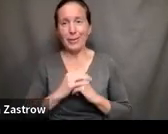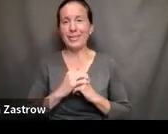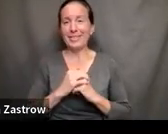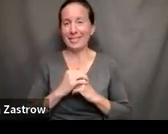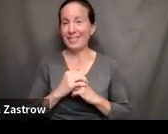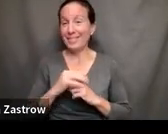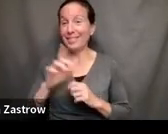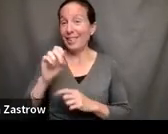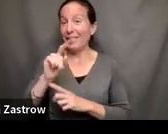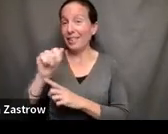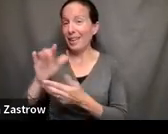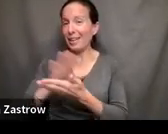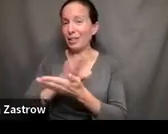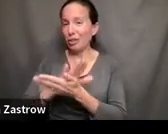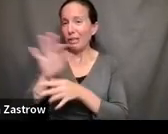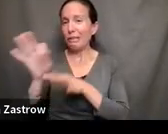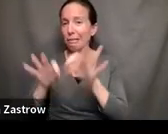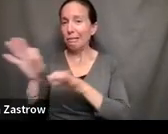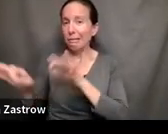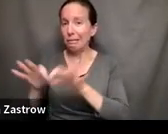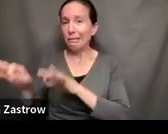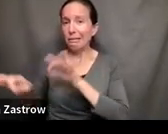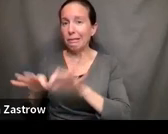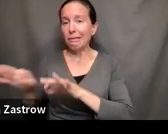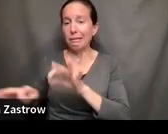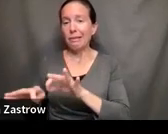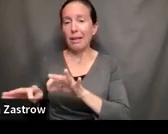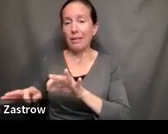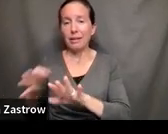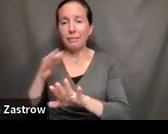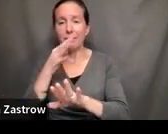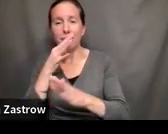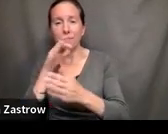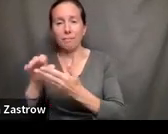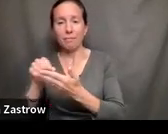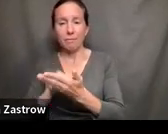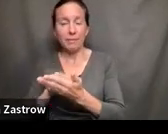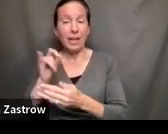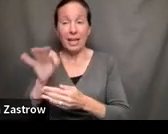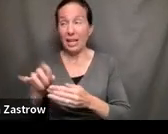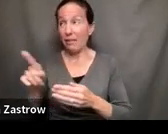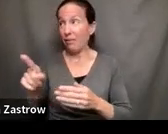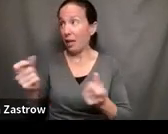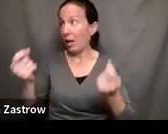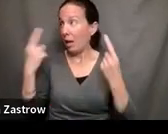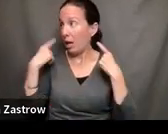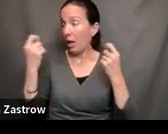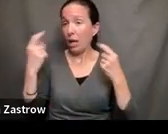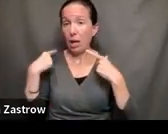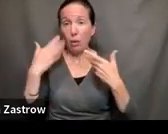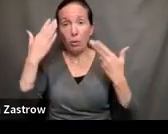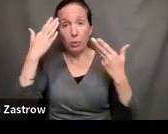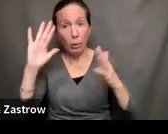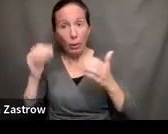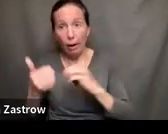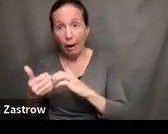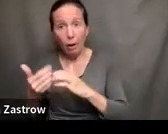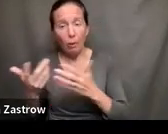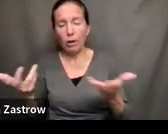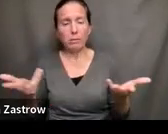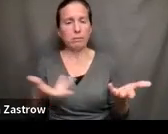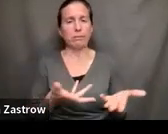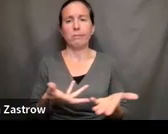because if it doesn't make sense to them, either they're not going to do it at all, or it's not going to be what